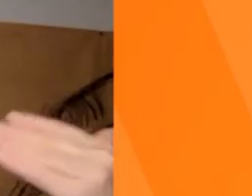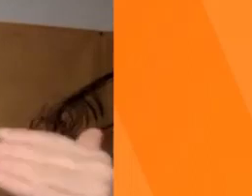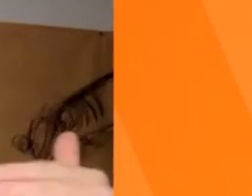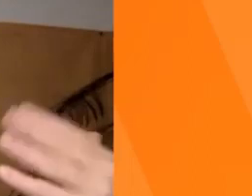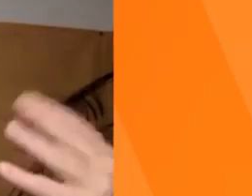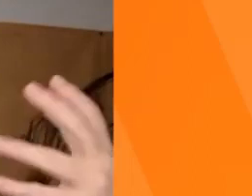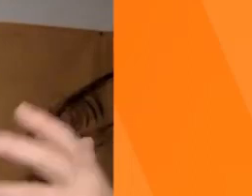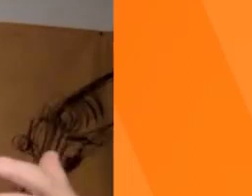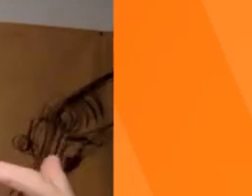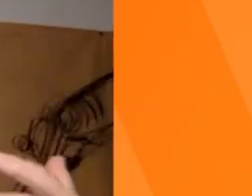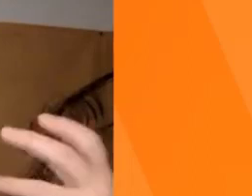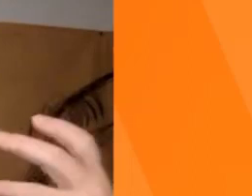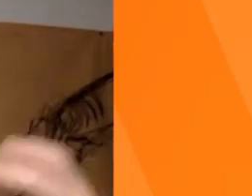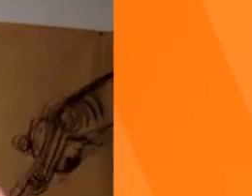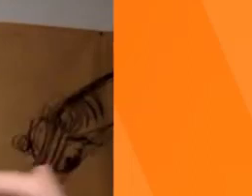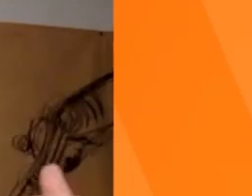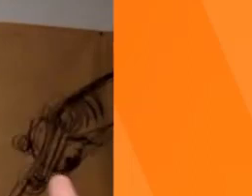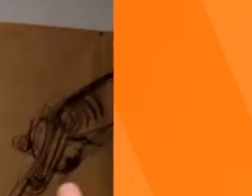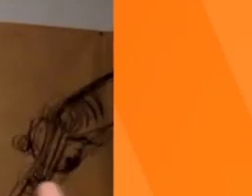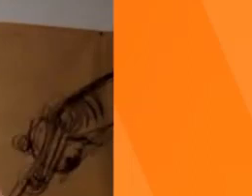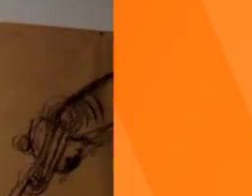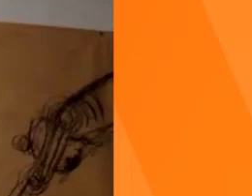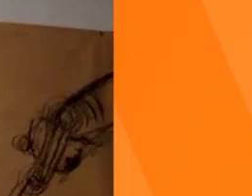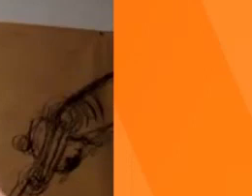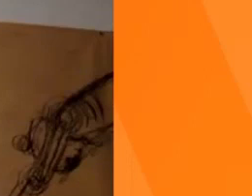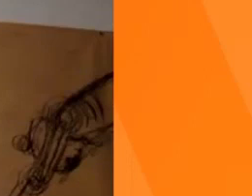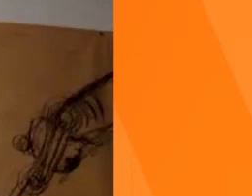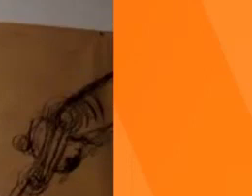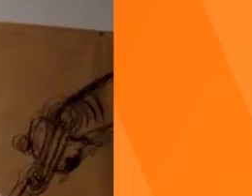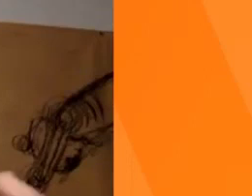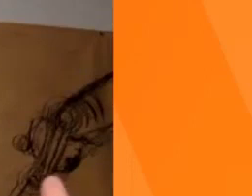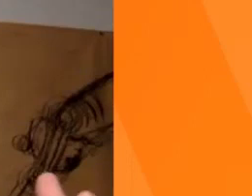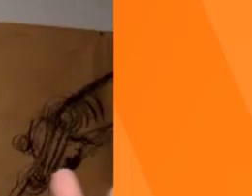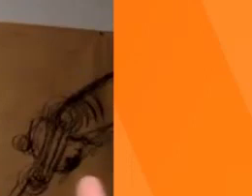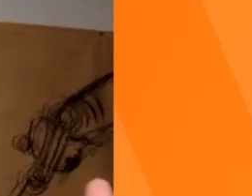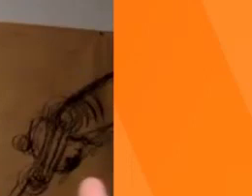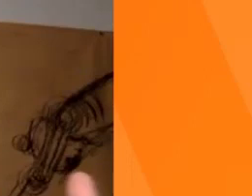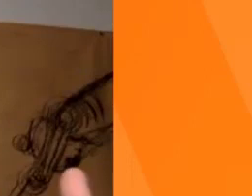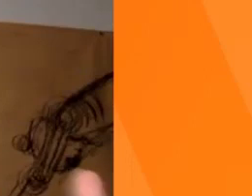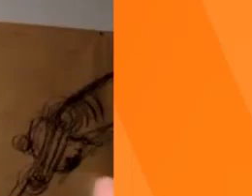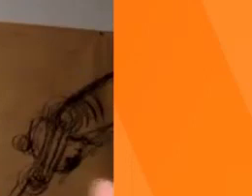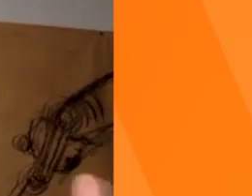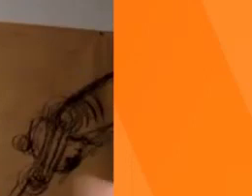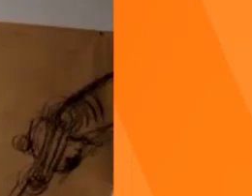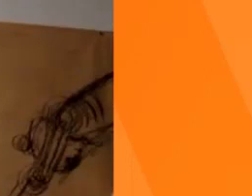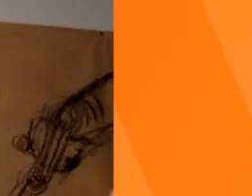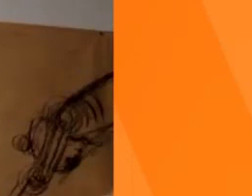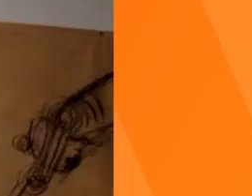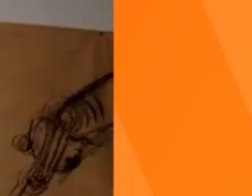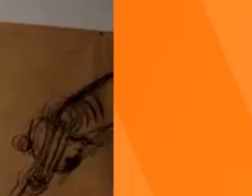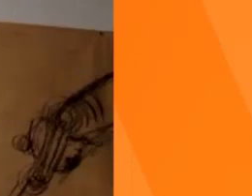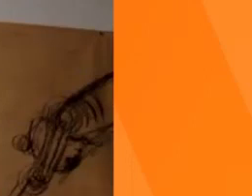own subconscious, my own mind, positive affirmations and a way to be in the